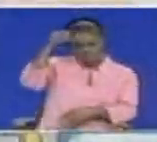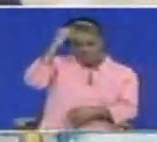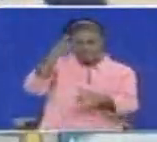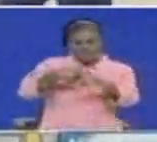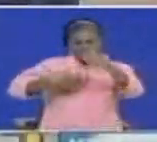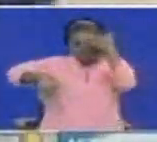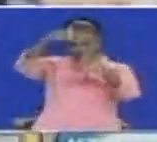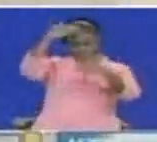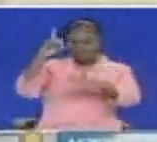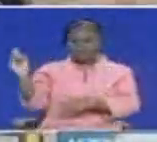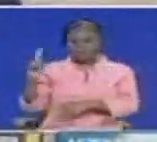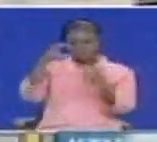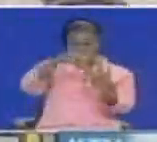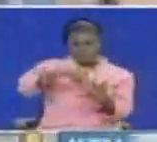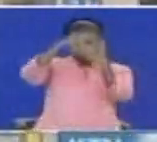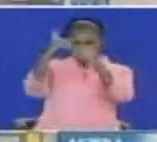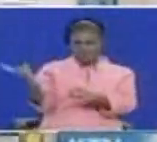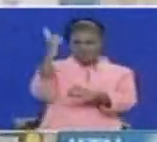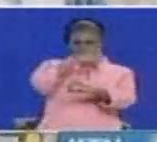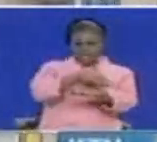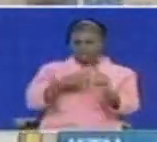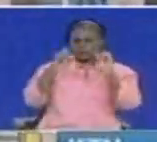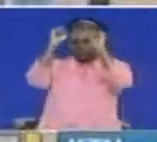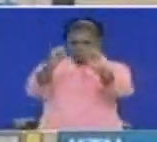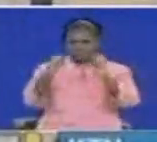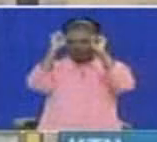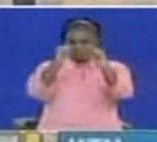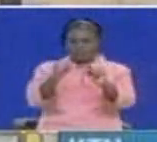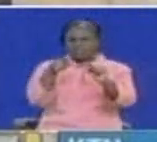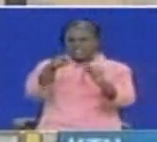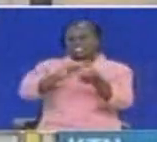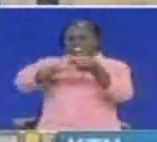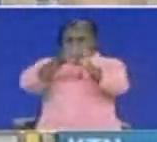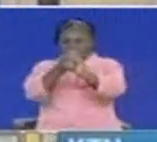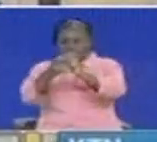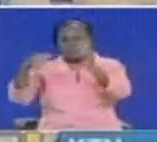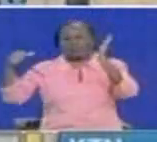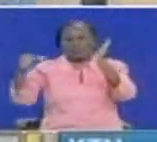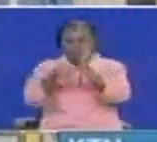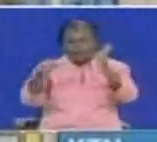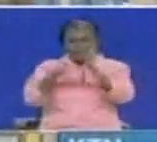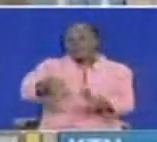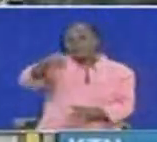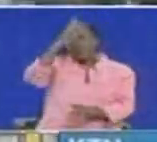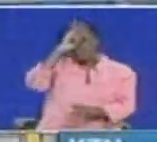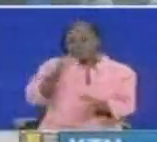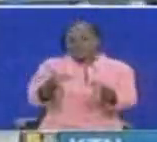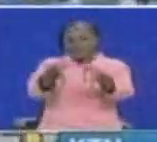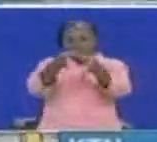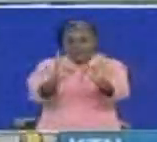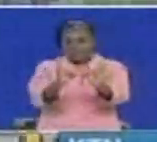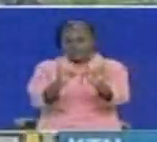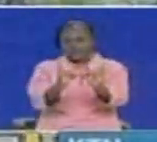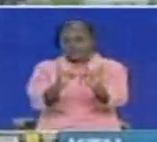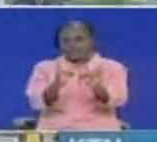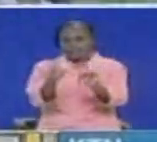of Nairobi had chosen this day to stage a demonstration that quickly turned chaotic, with police officers eventually called